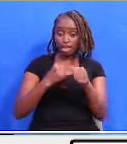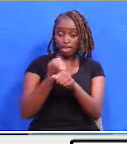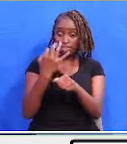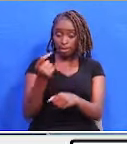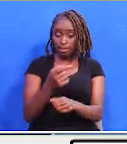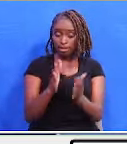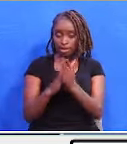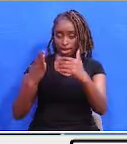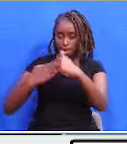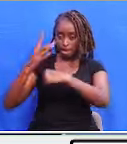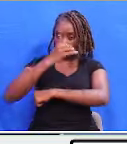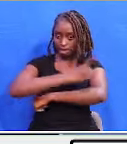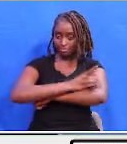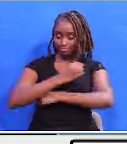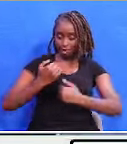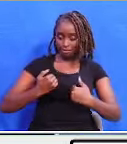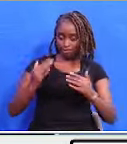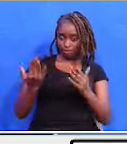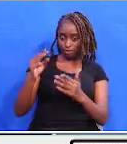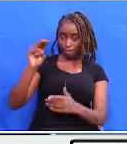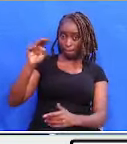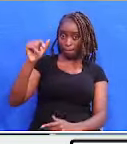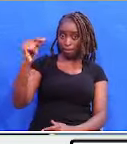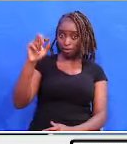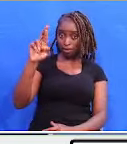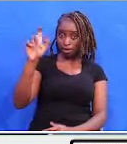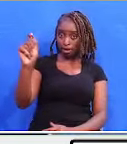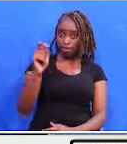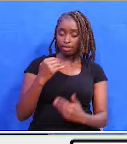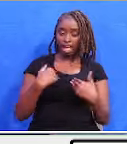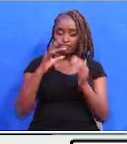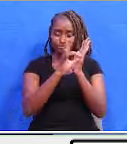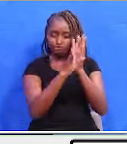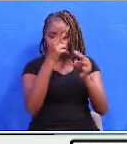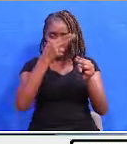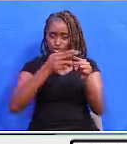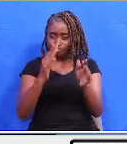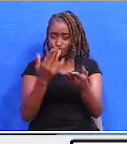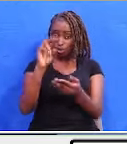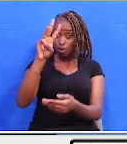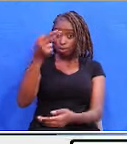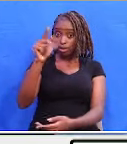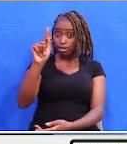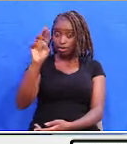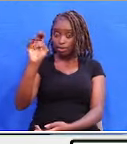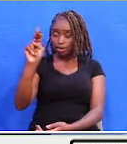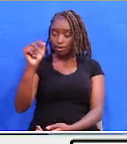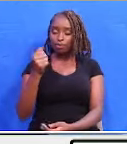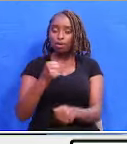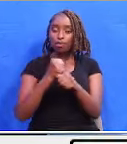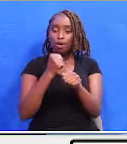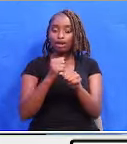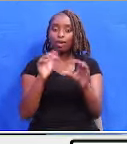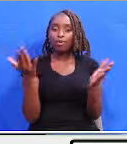and 9 days, Margaret Cushing Whitman, famously known as Meg Whitman, has served as Ambassador of the United States